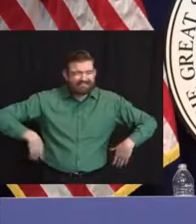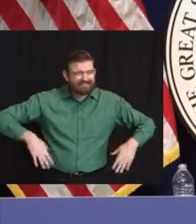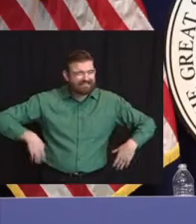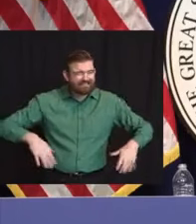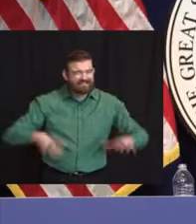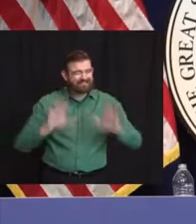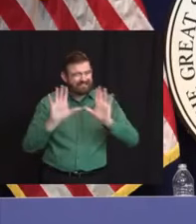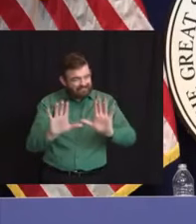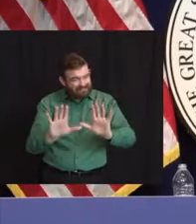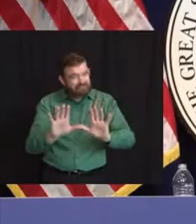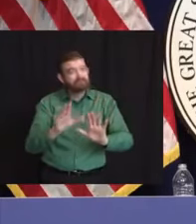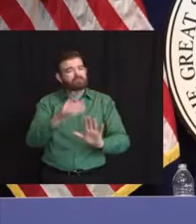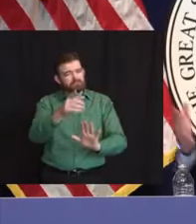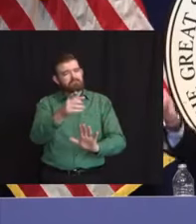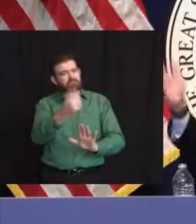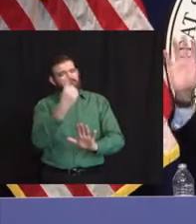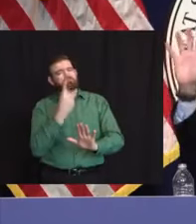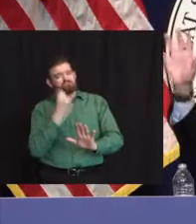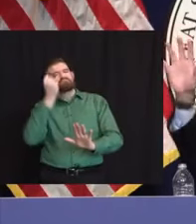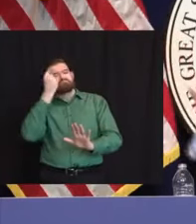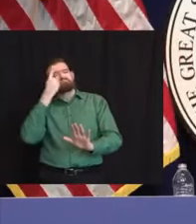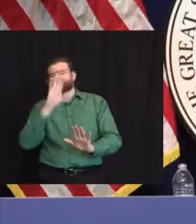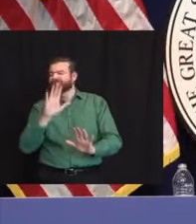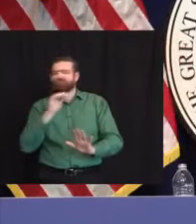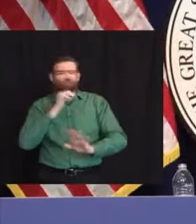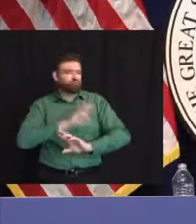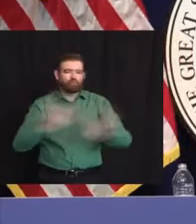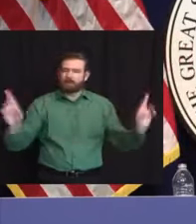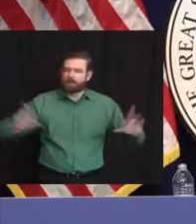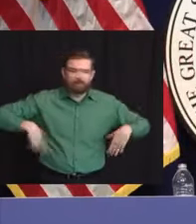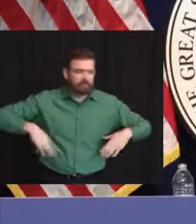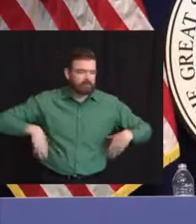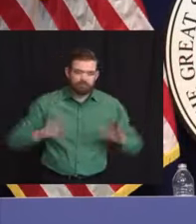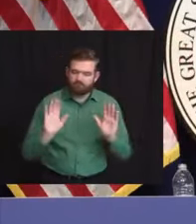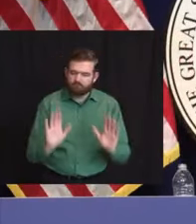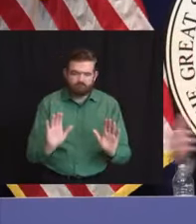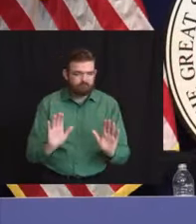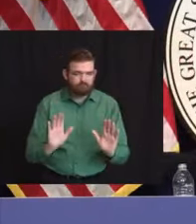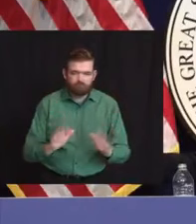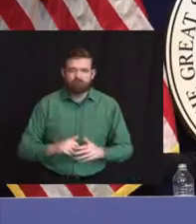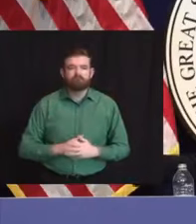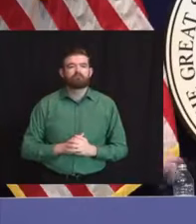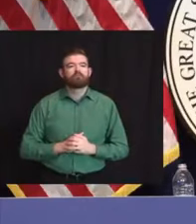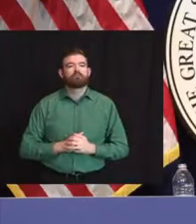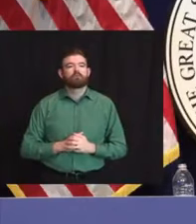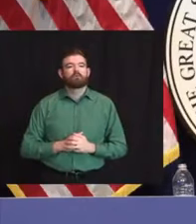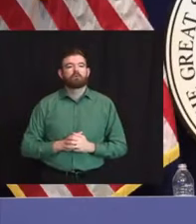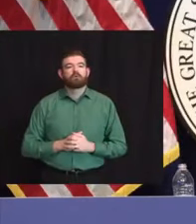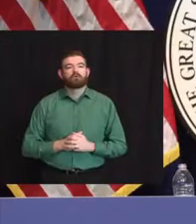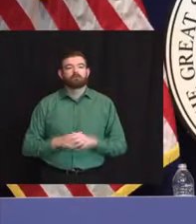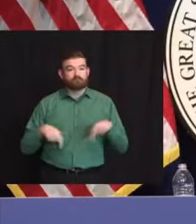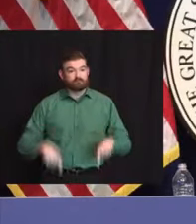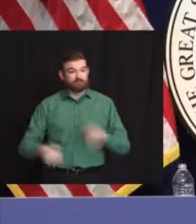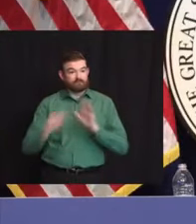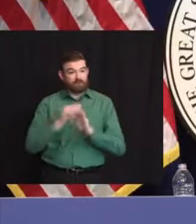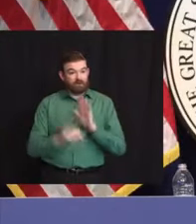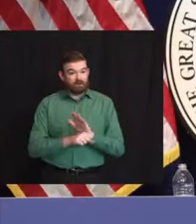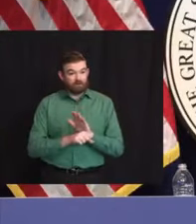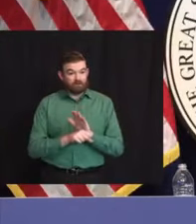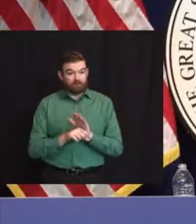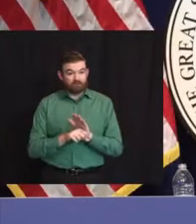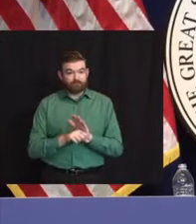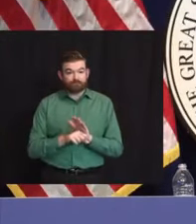We're not there yet. And I've got no, folks, this does not benefit me or any of us personally to stand in the way if the